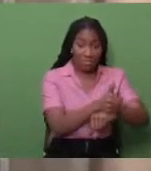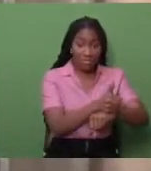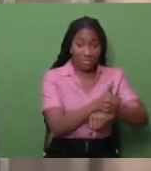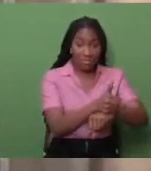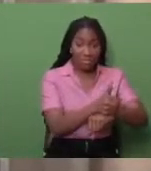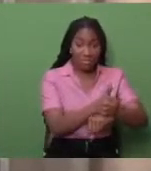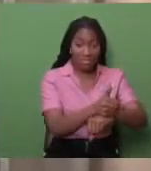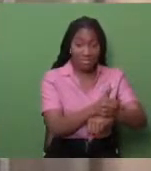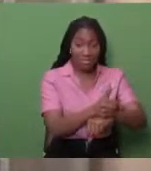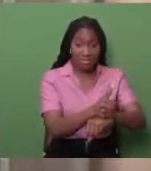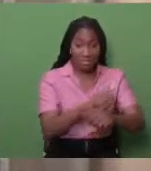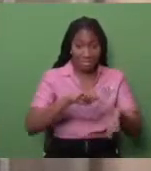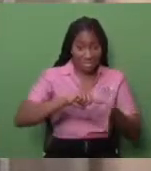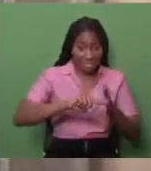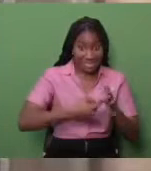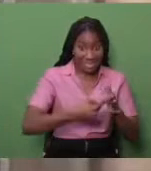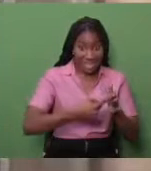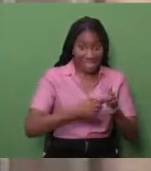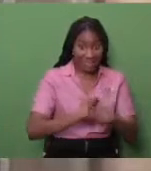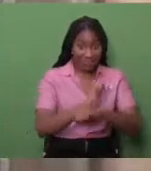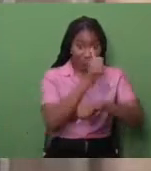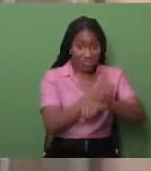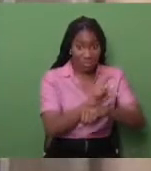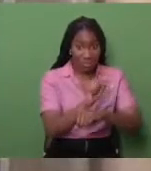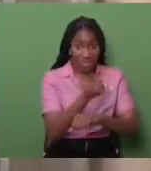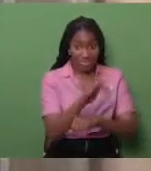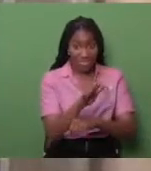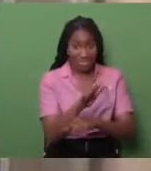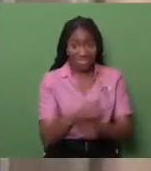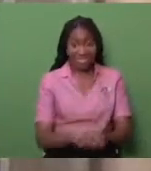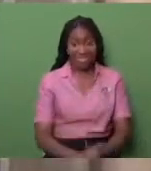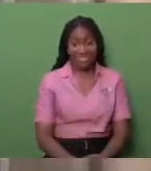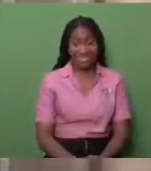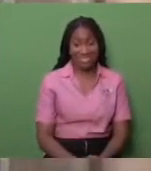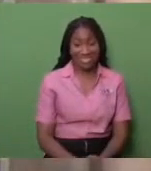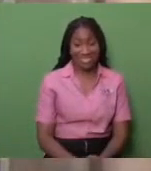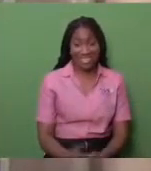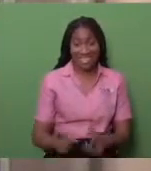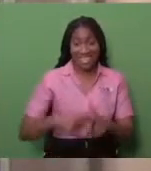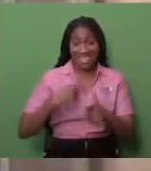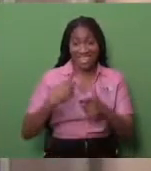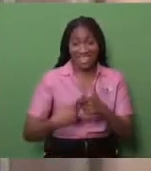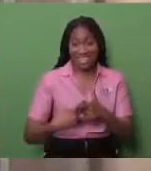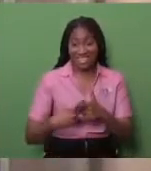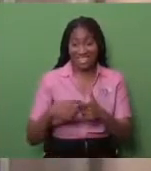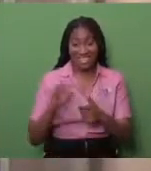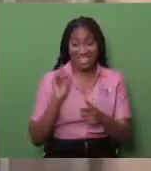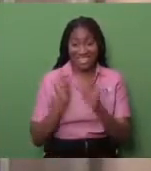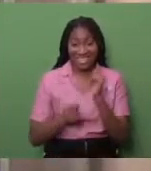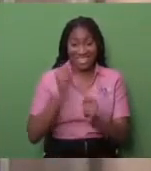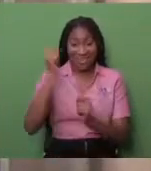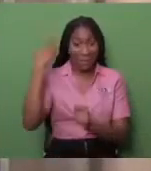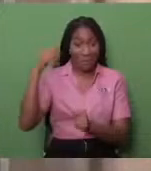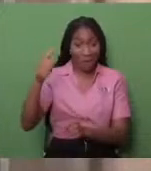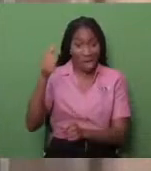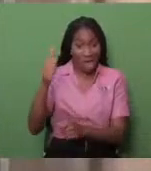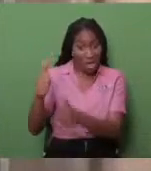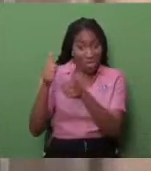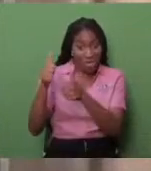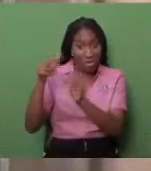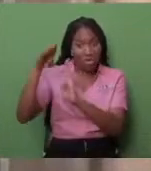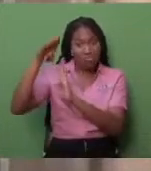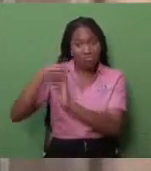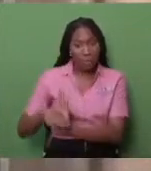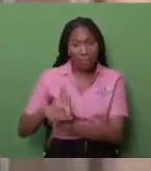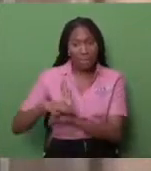the election in 2015, and by December, drop in our ratings to negative. That downward